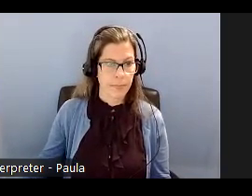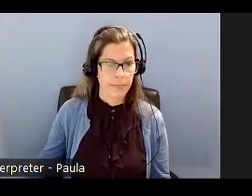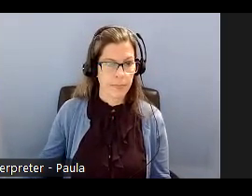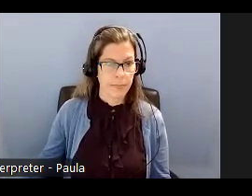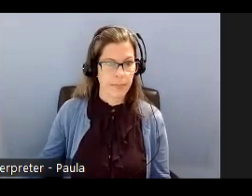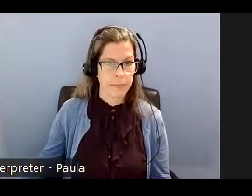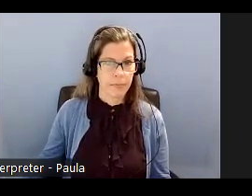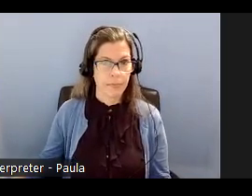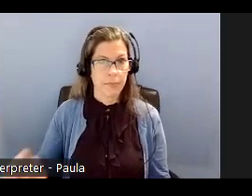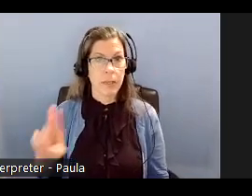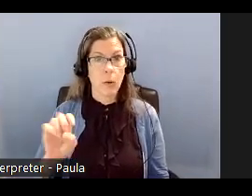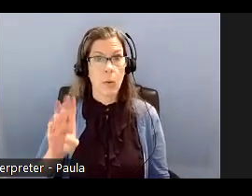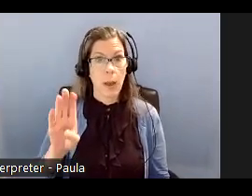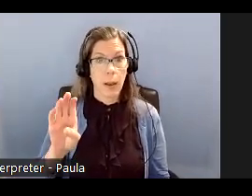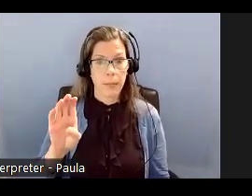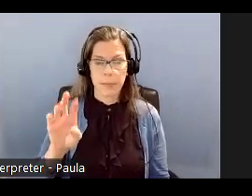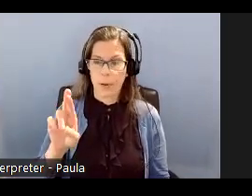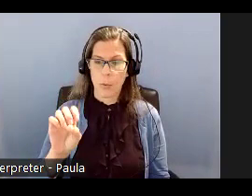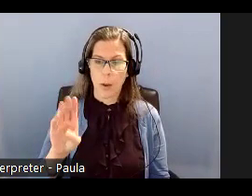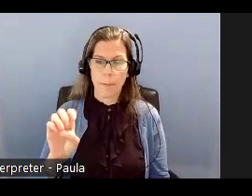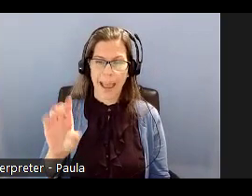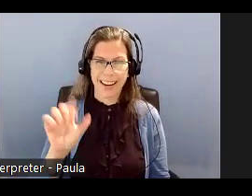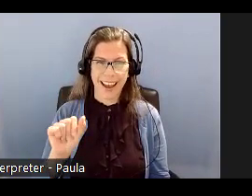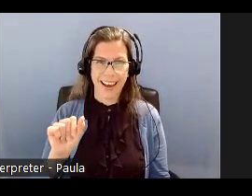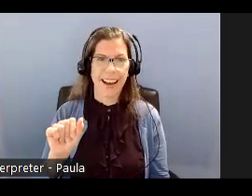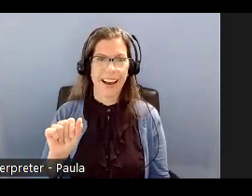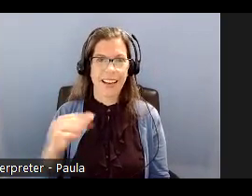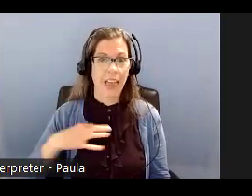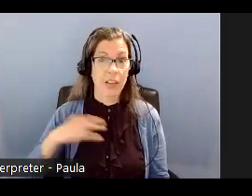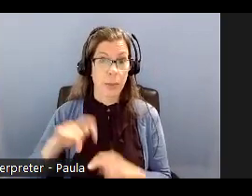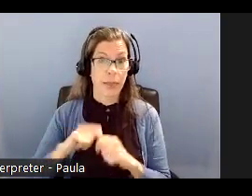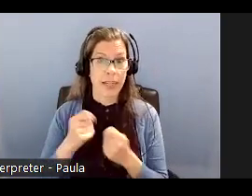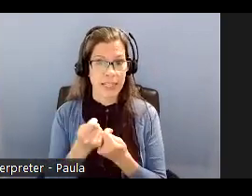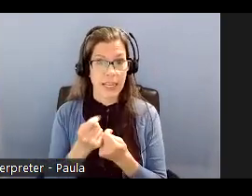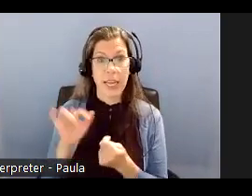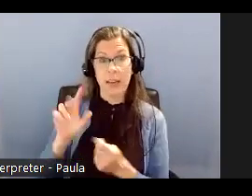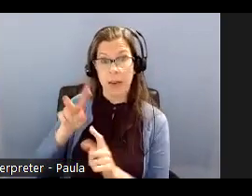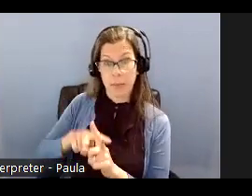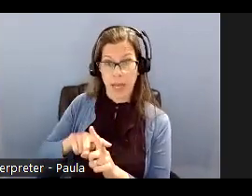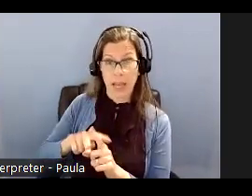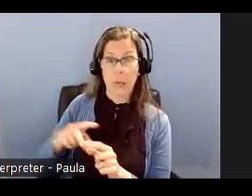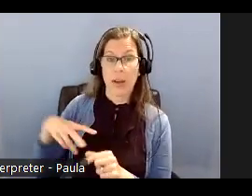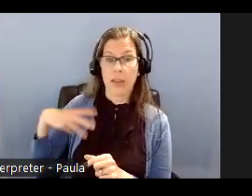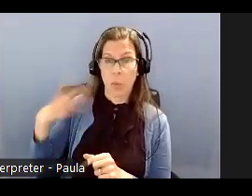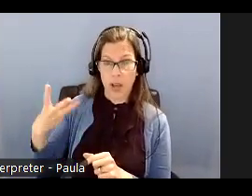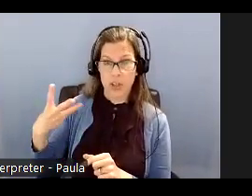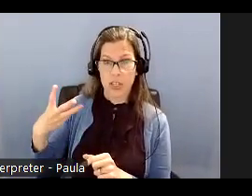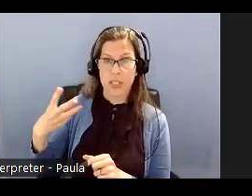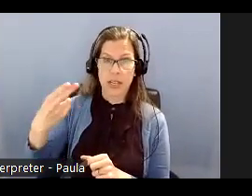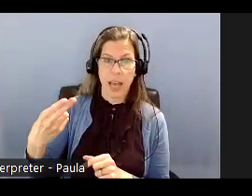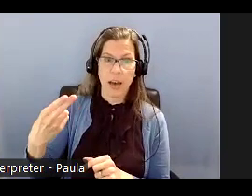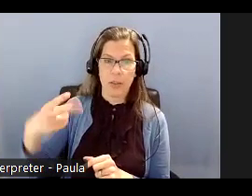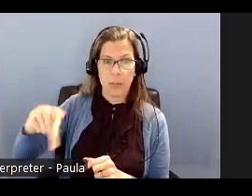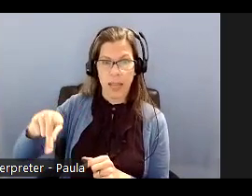I can answer that. I'm Rebecca Janesco with the eligibility team. If they apply through Washington Health Plan Finder, they'll get a decision